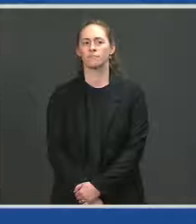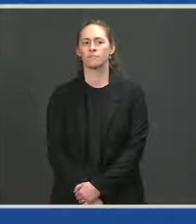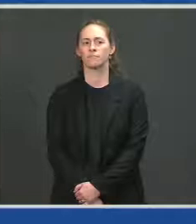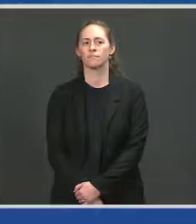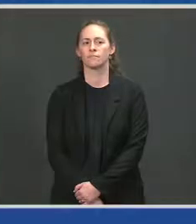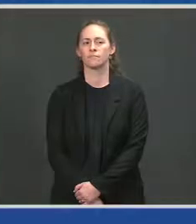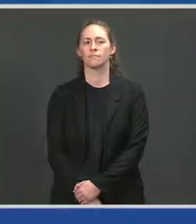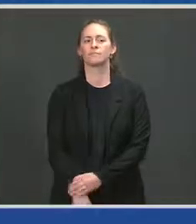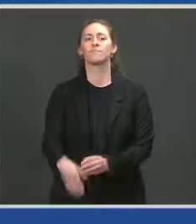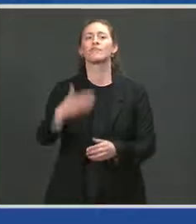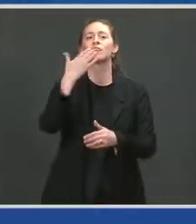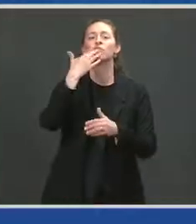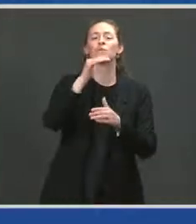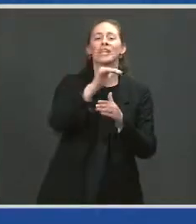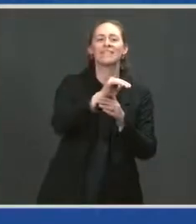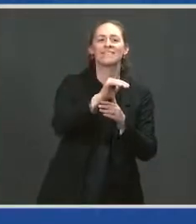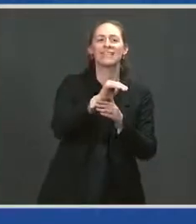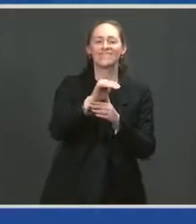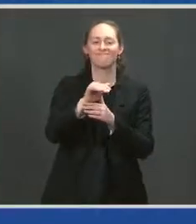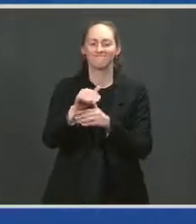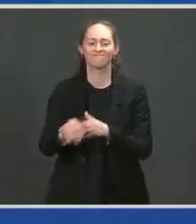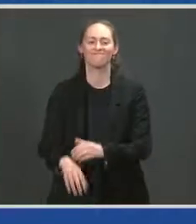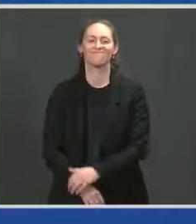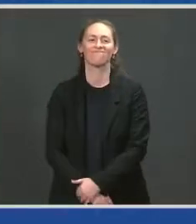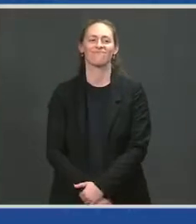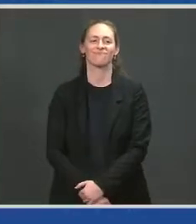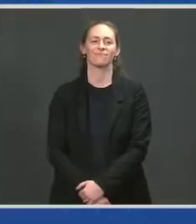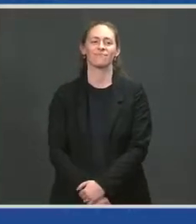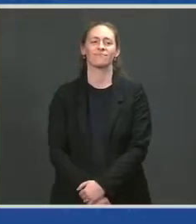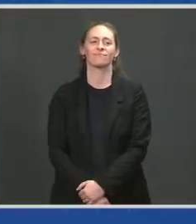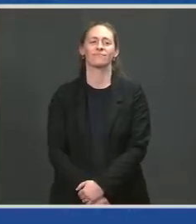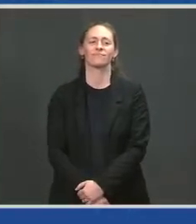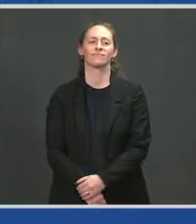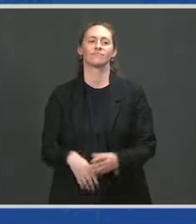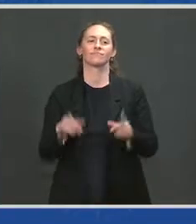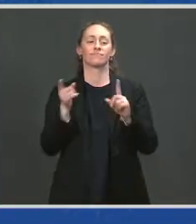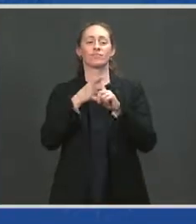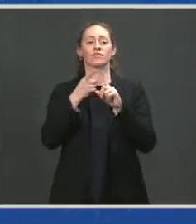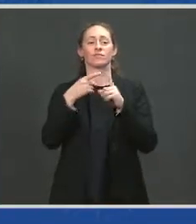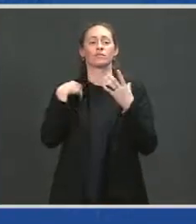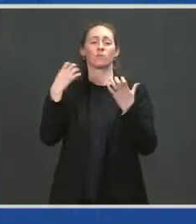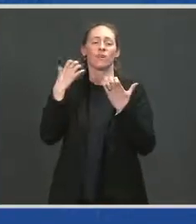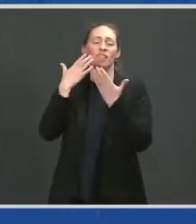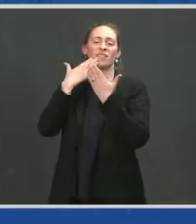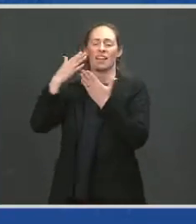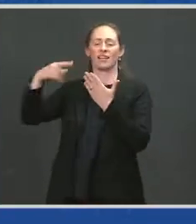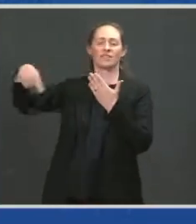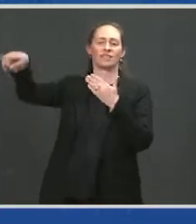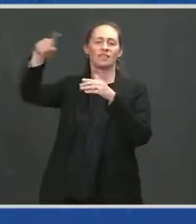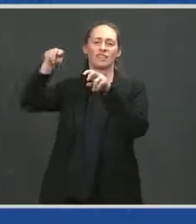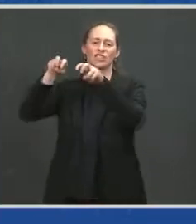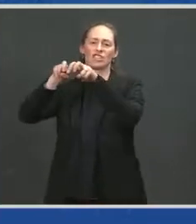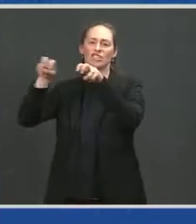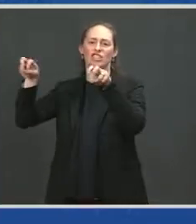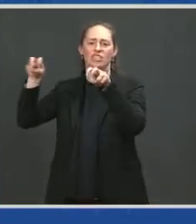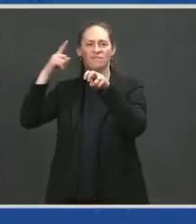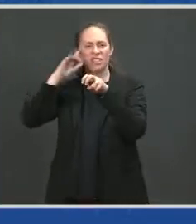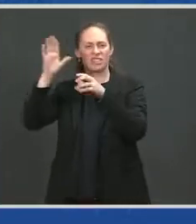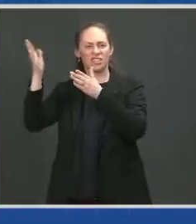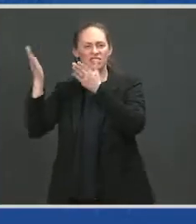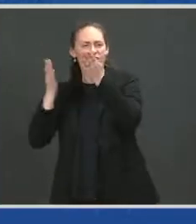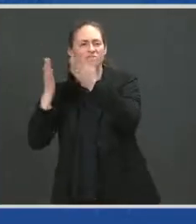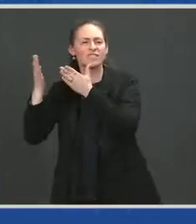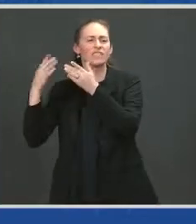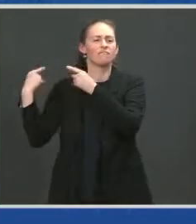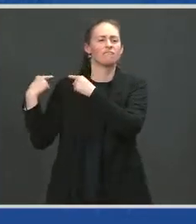Good evening. First, I want to thank the jury for their service, and I want to thank Mr. Floyd's family